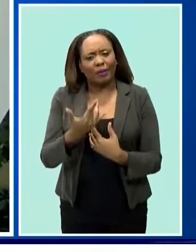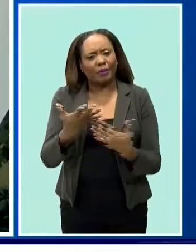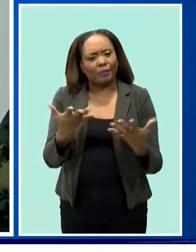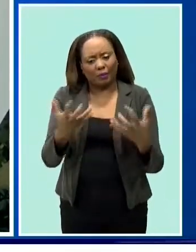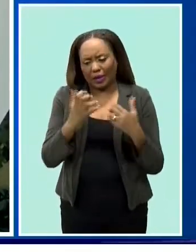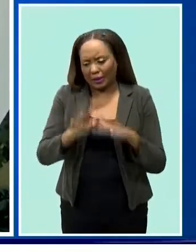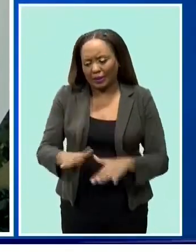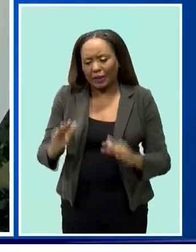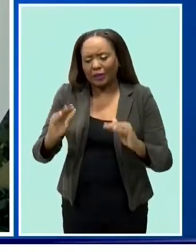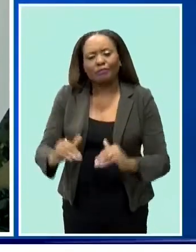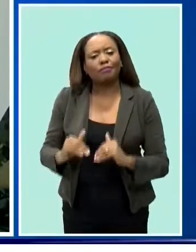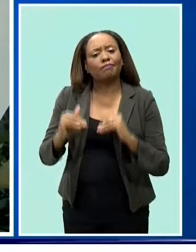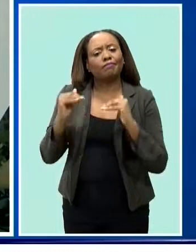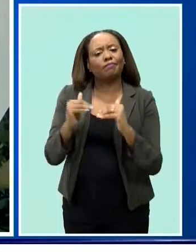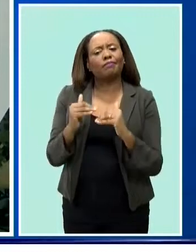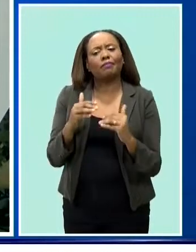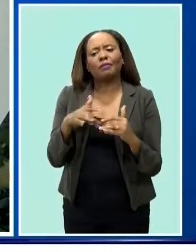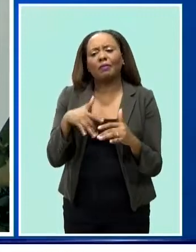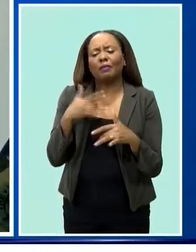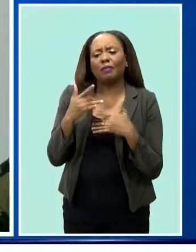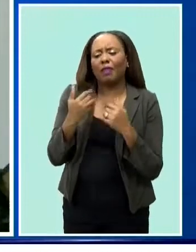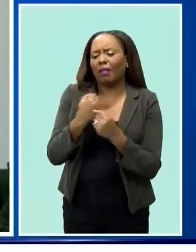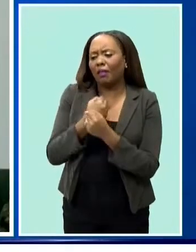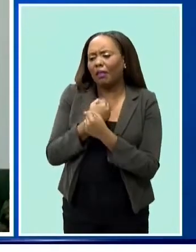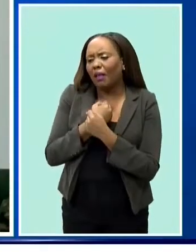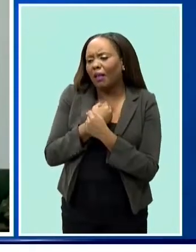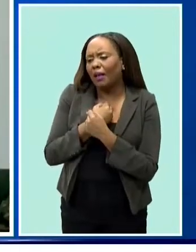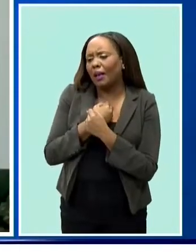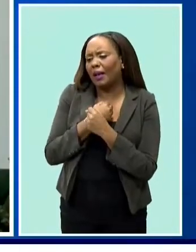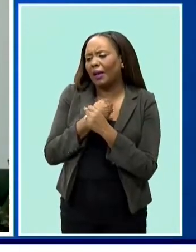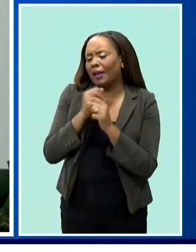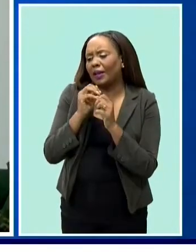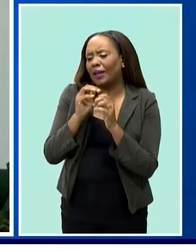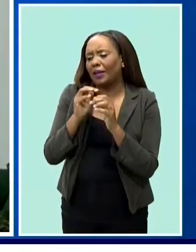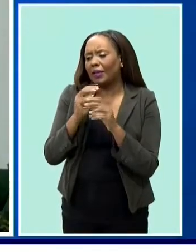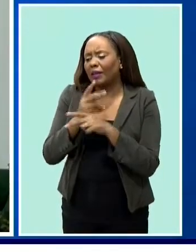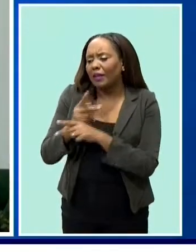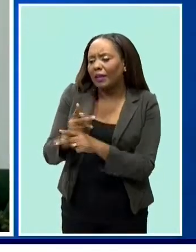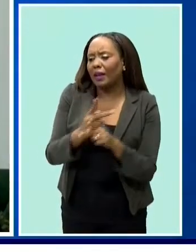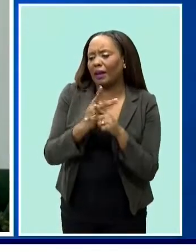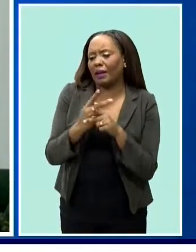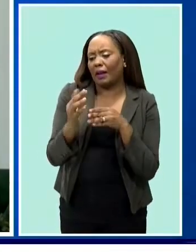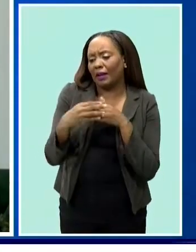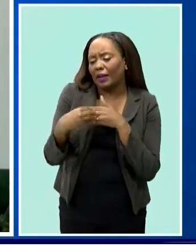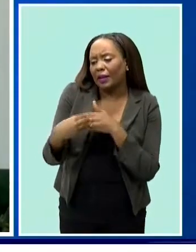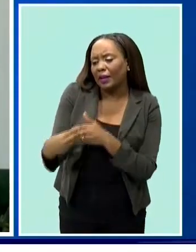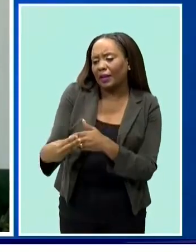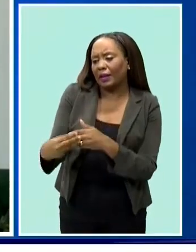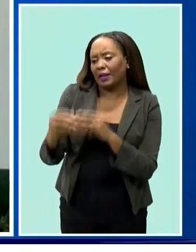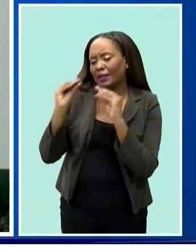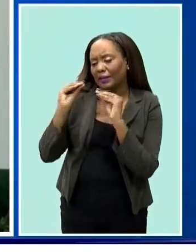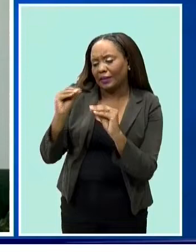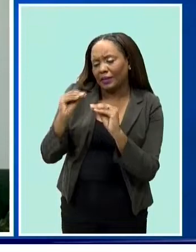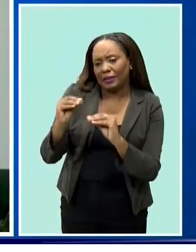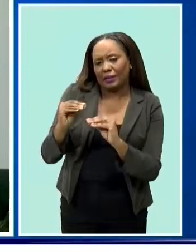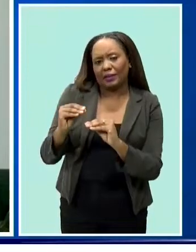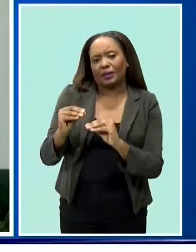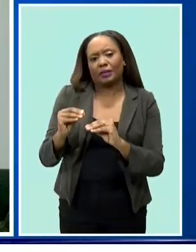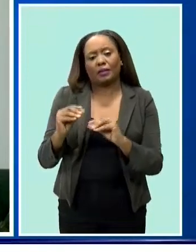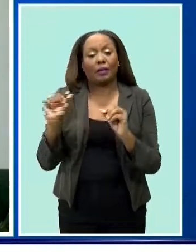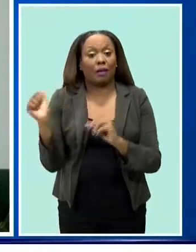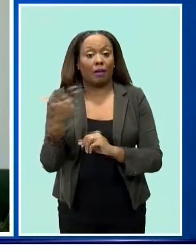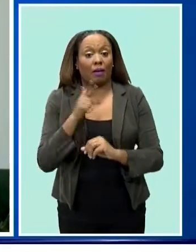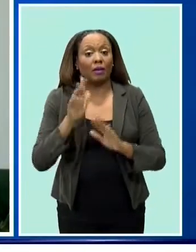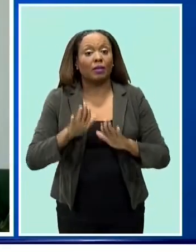show them love, affection, give them direction, guidance, all the things that the rights of the child say that every child